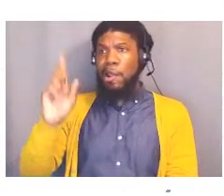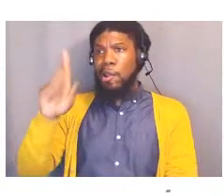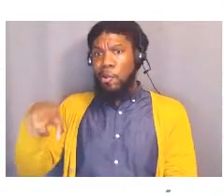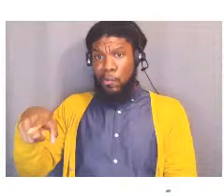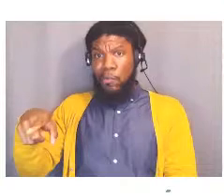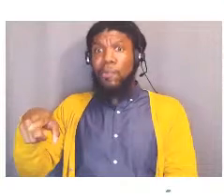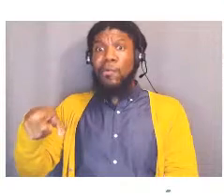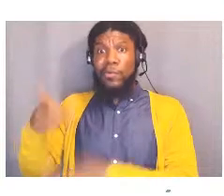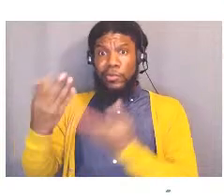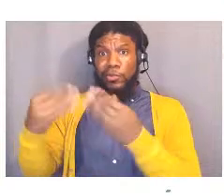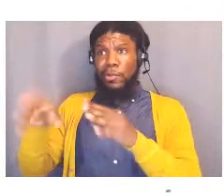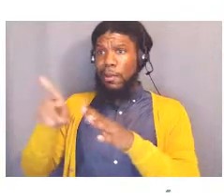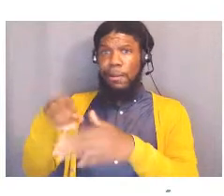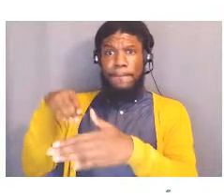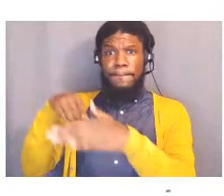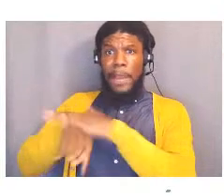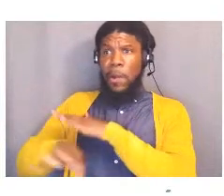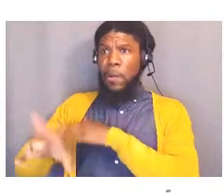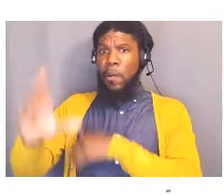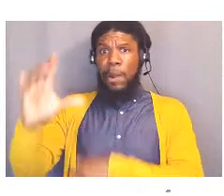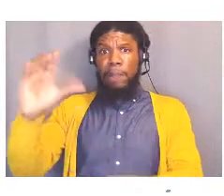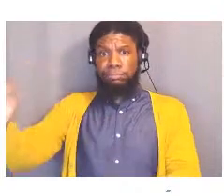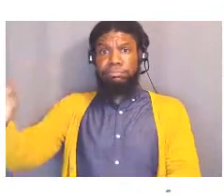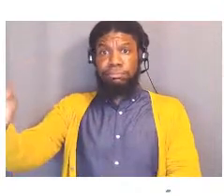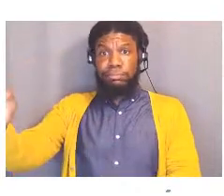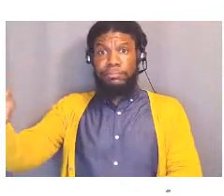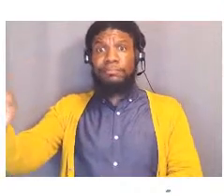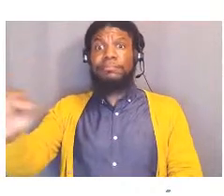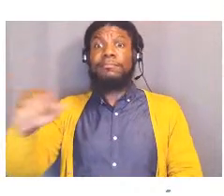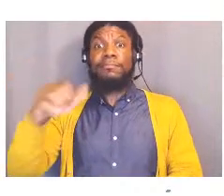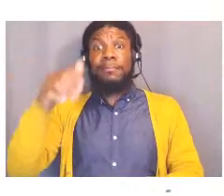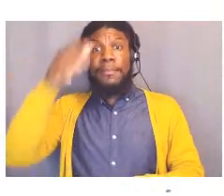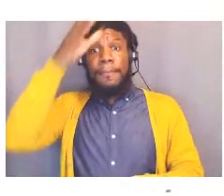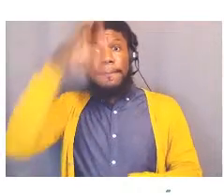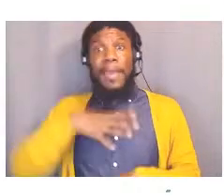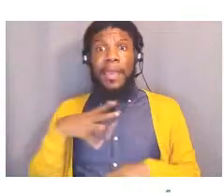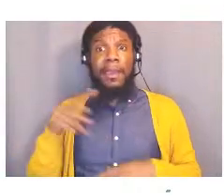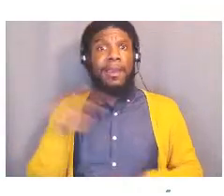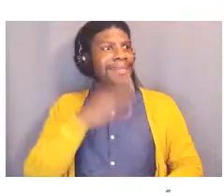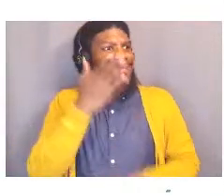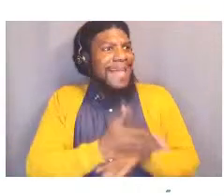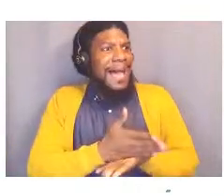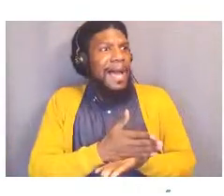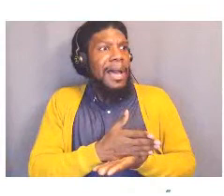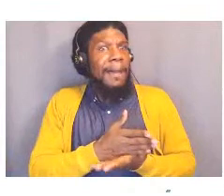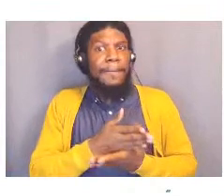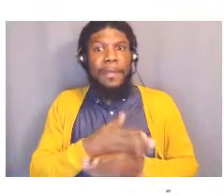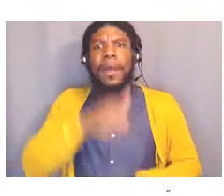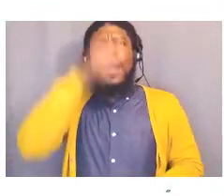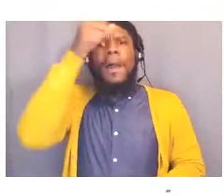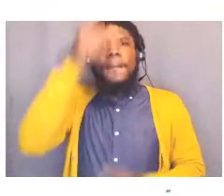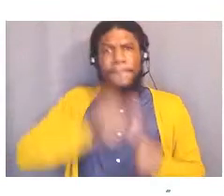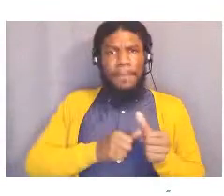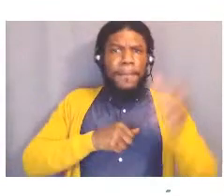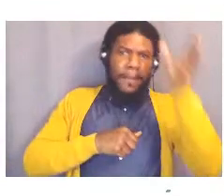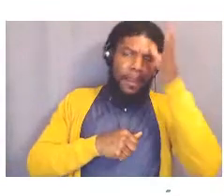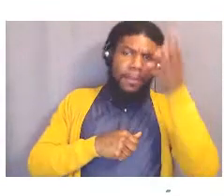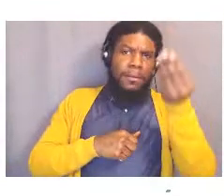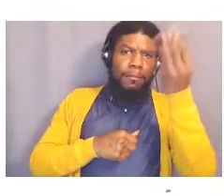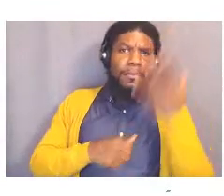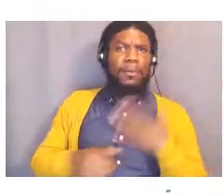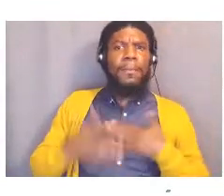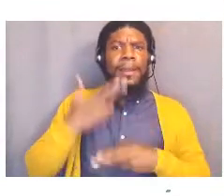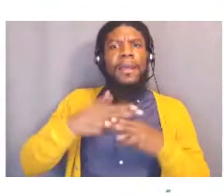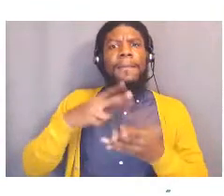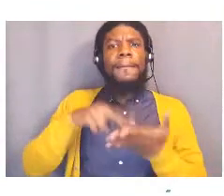overseer said to me, Minty, stop it. And I remember my daddy say, my name mean protector. And I reach in that